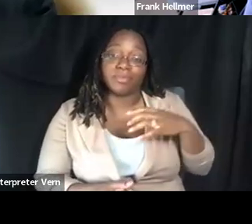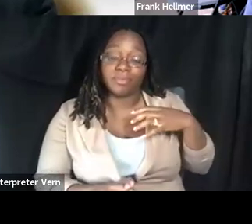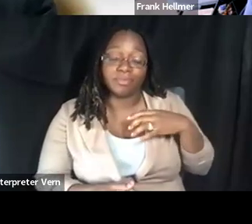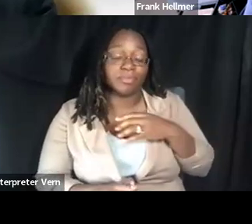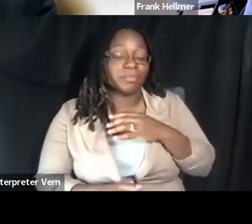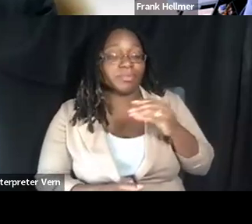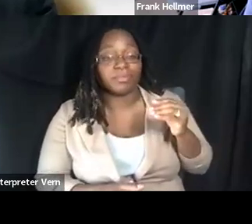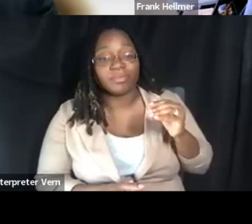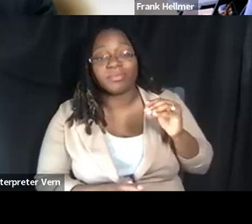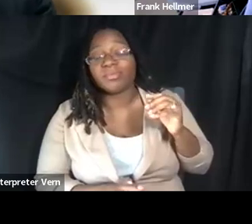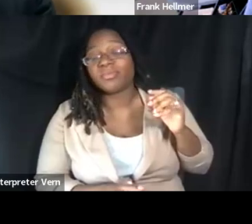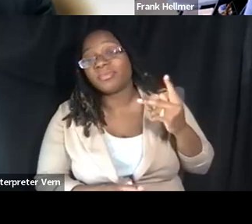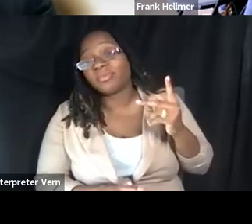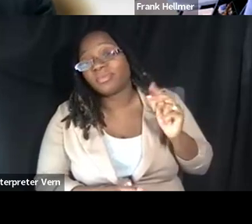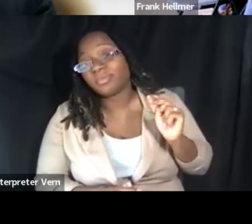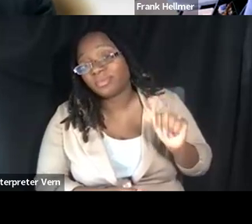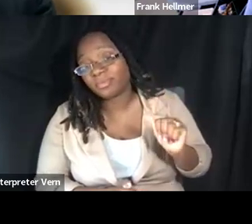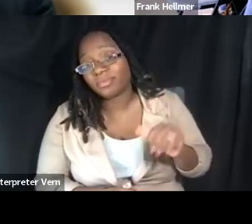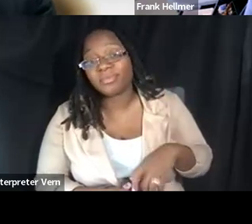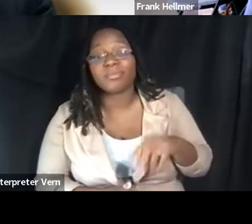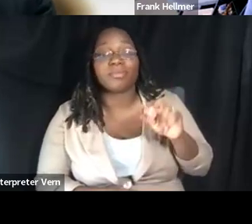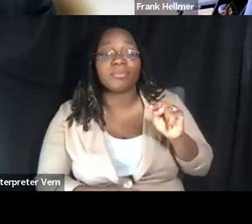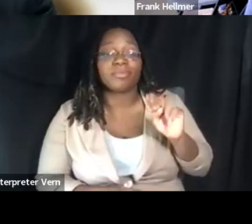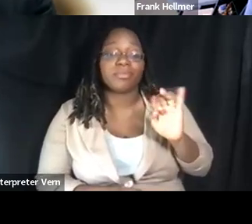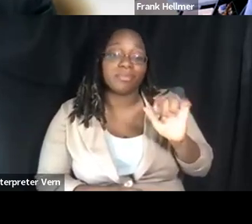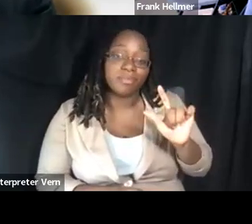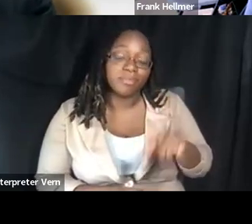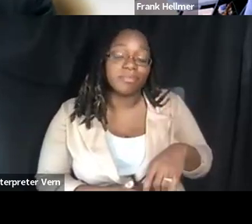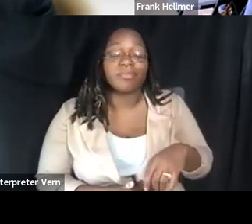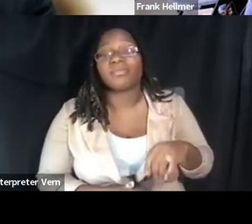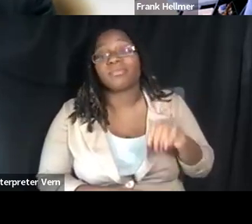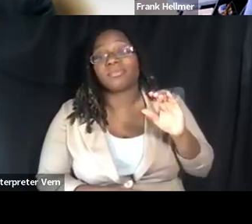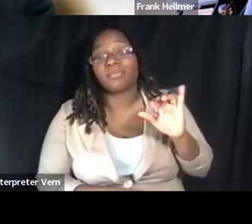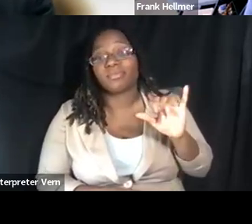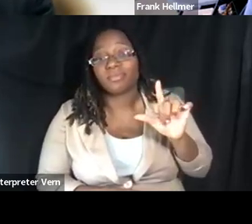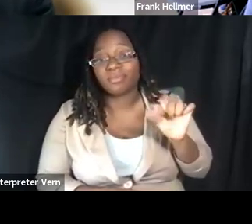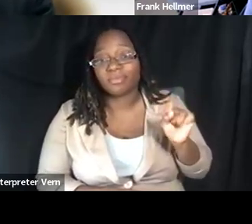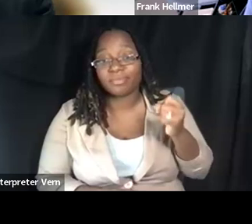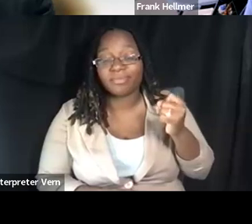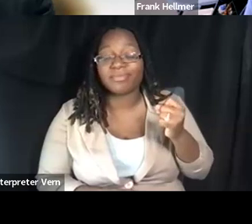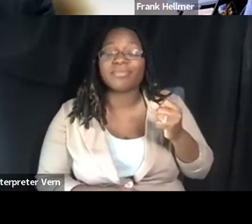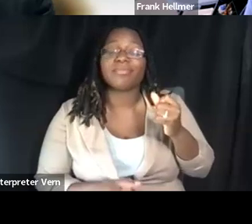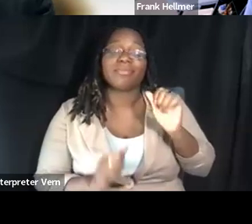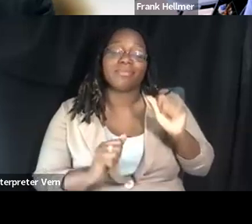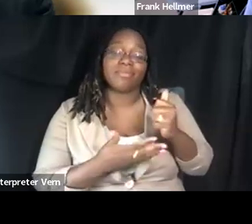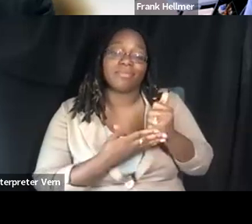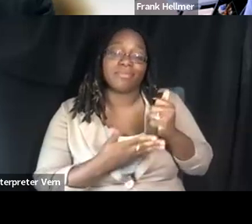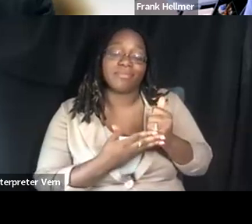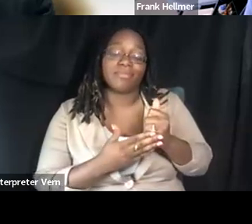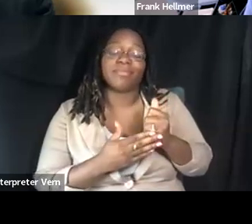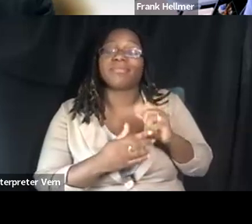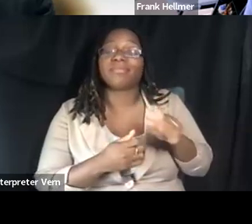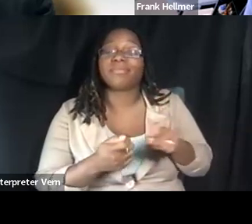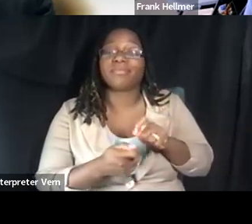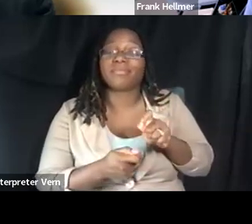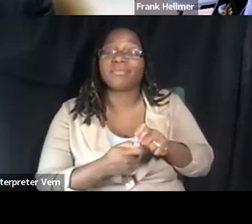and the SIL, all the SILs, so that they can help individual stakeholders, people with